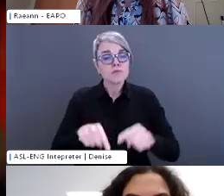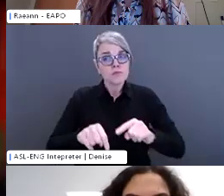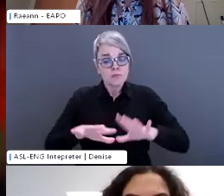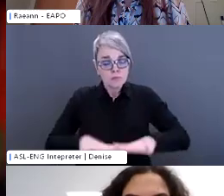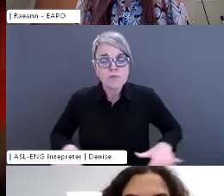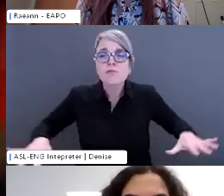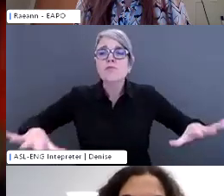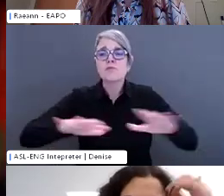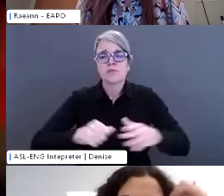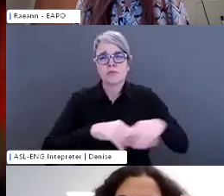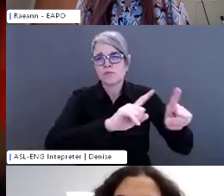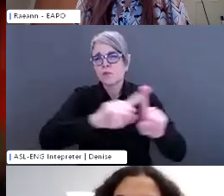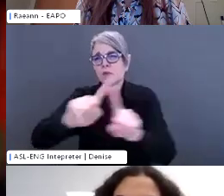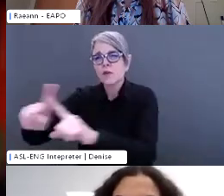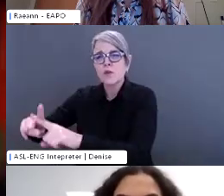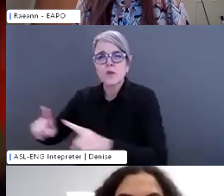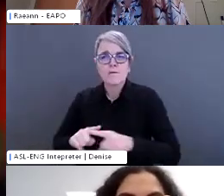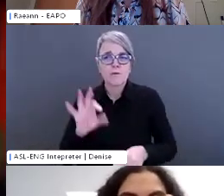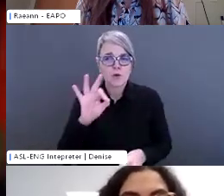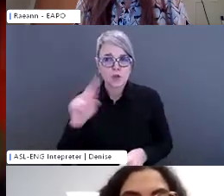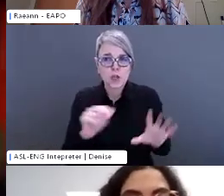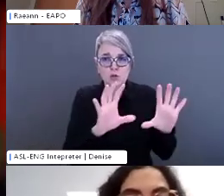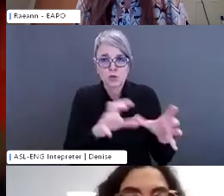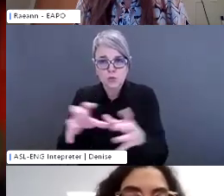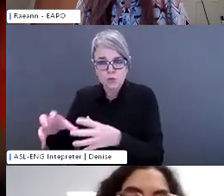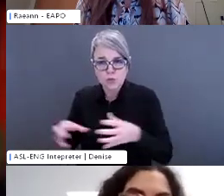one that is based in honor and deep respect.